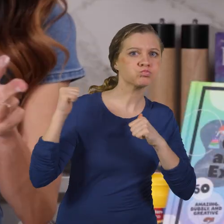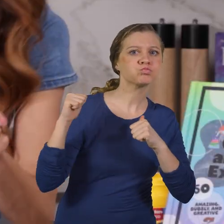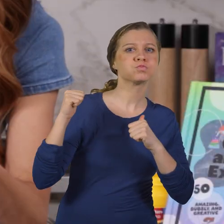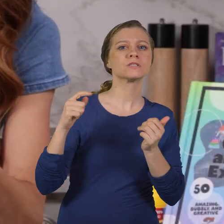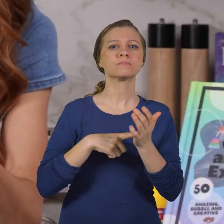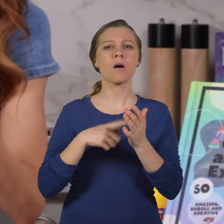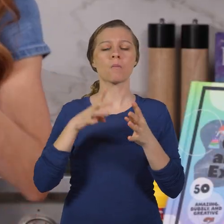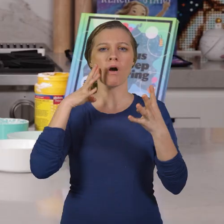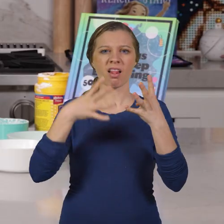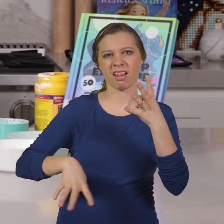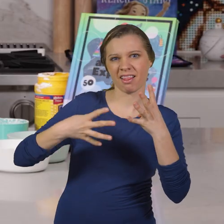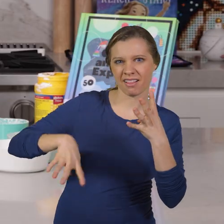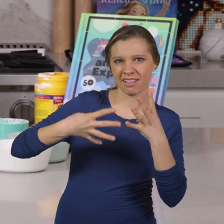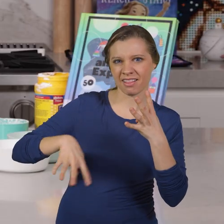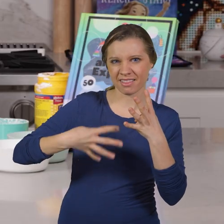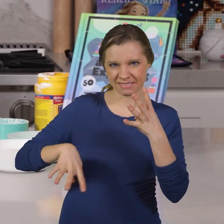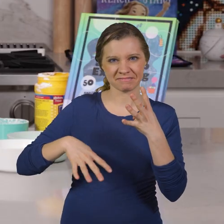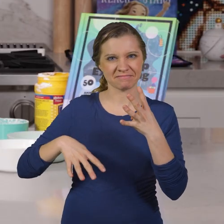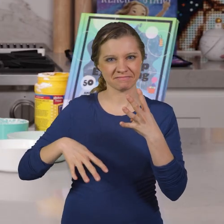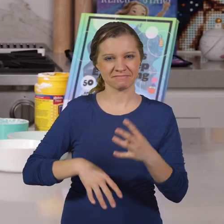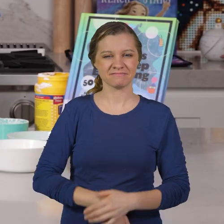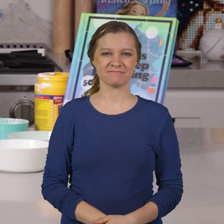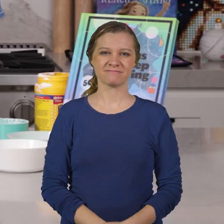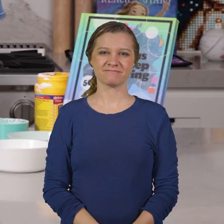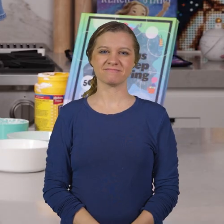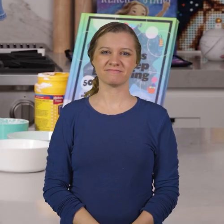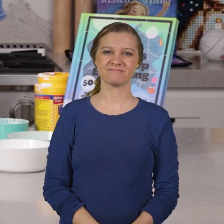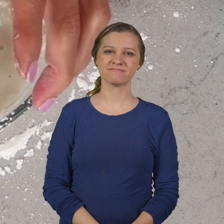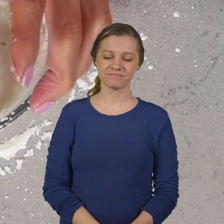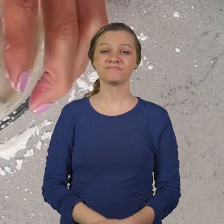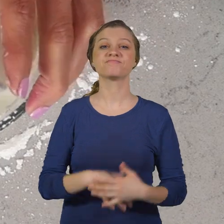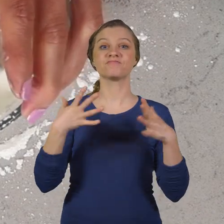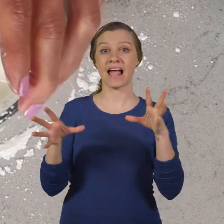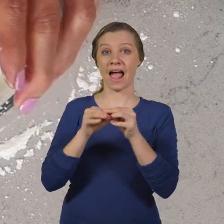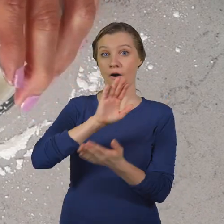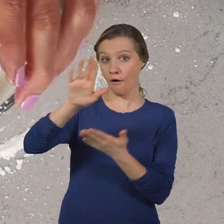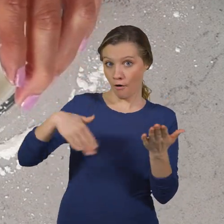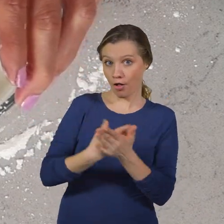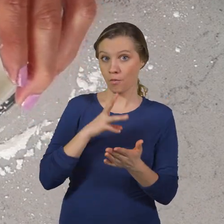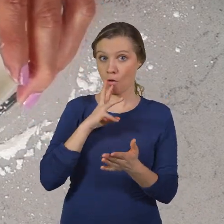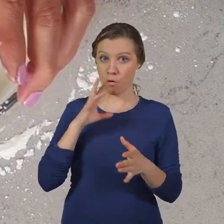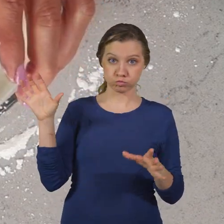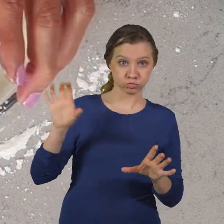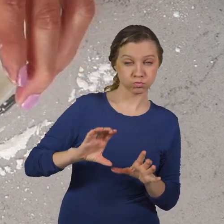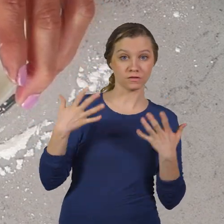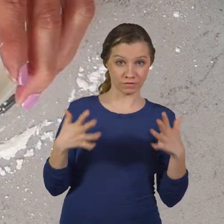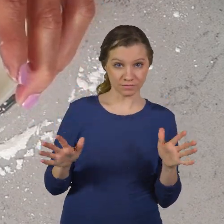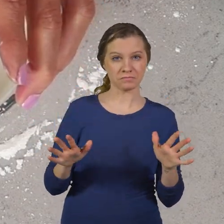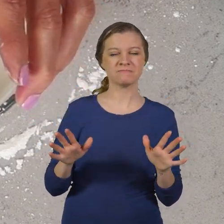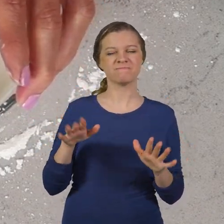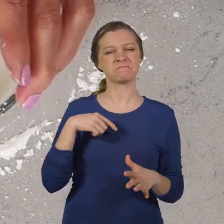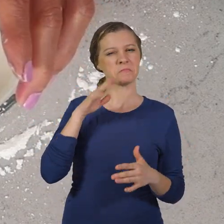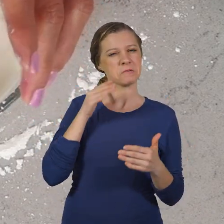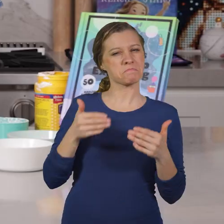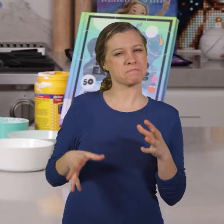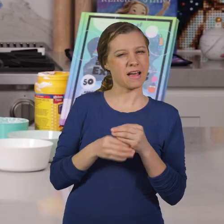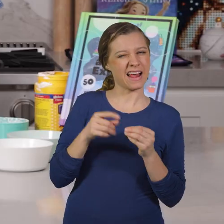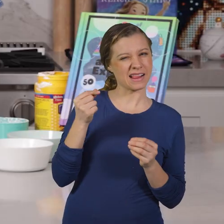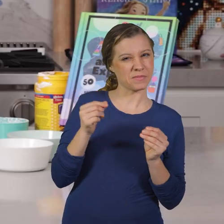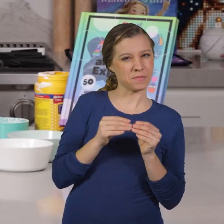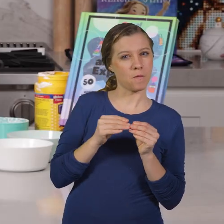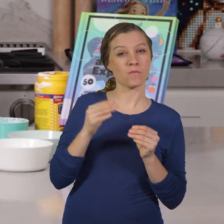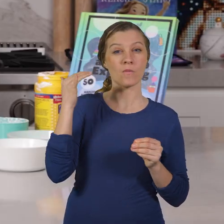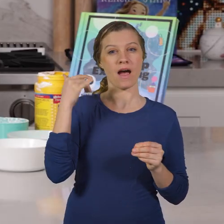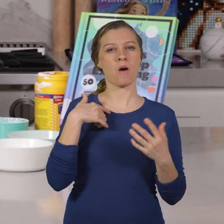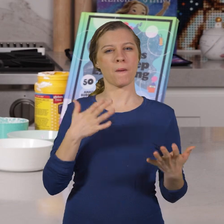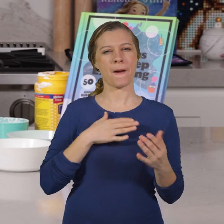it acts like a solid, and sometimes it acts like a liquid. Now, once we add all of our water, and I'm gonna add a little